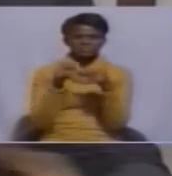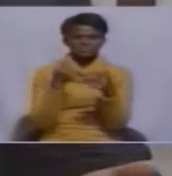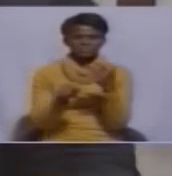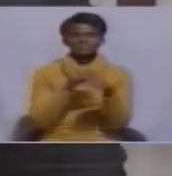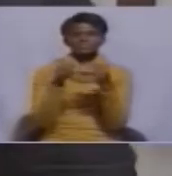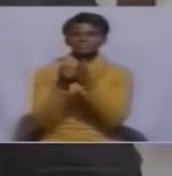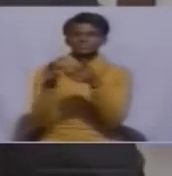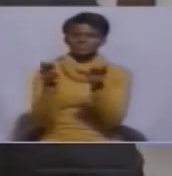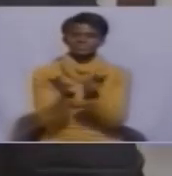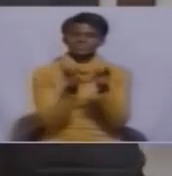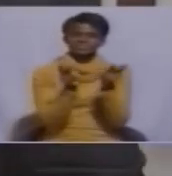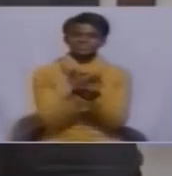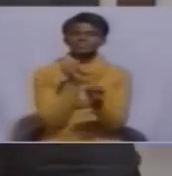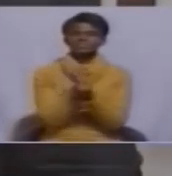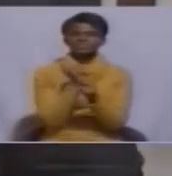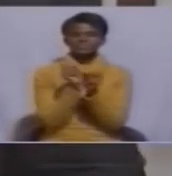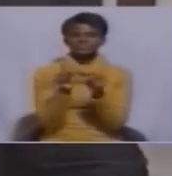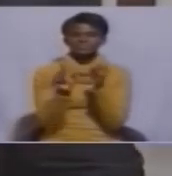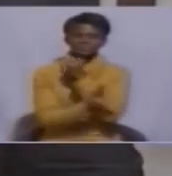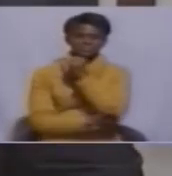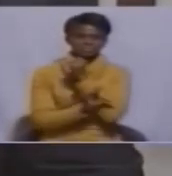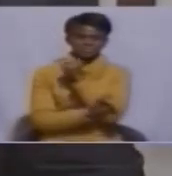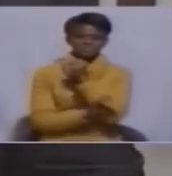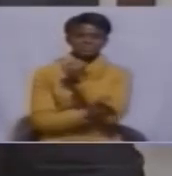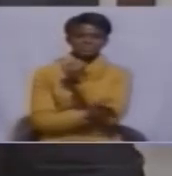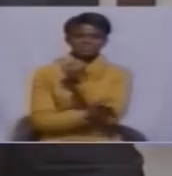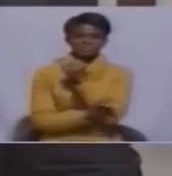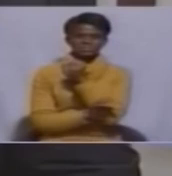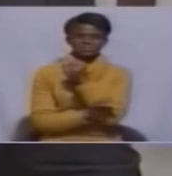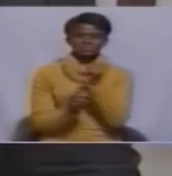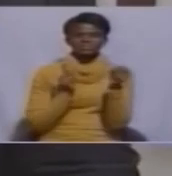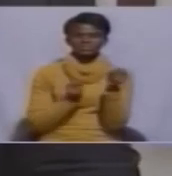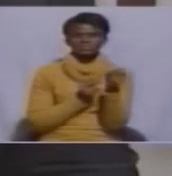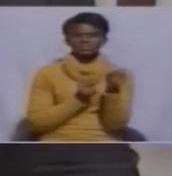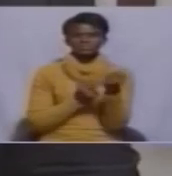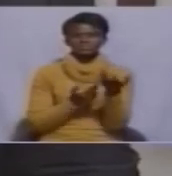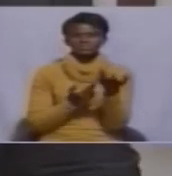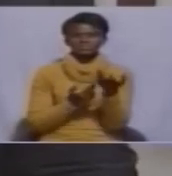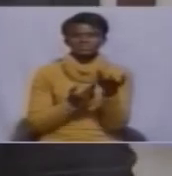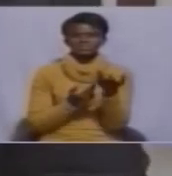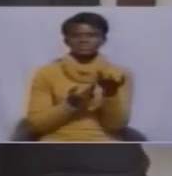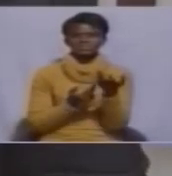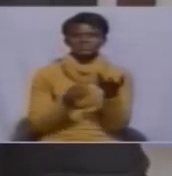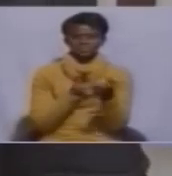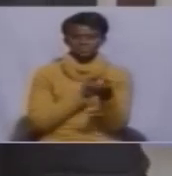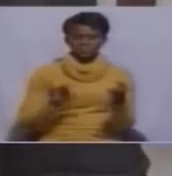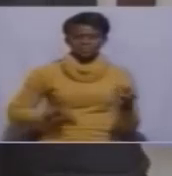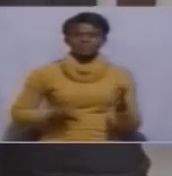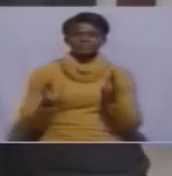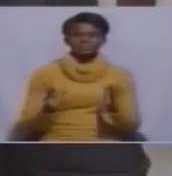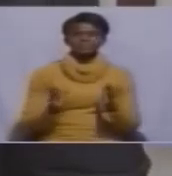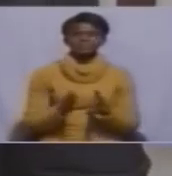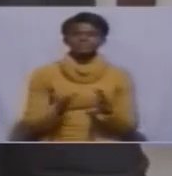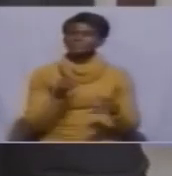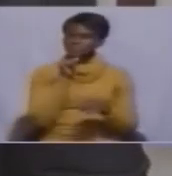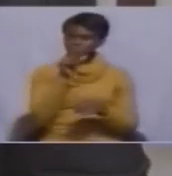religions are able to operate. But as a country, our primary religion, or our foremost religion, is Christianity. So I'm not